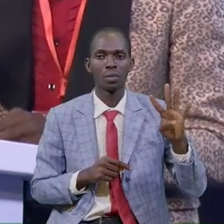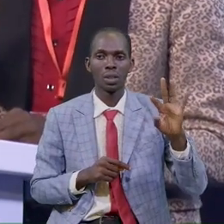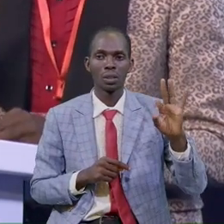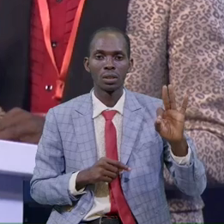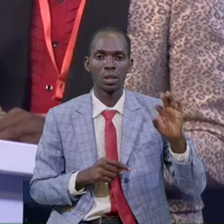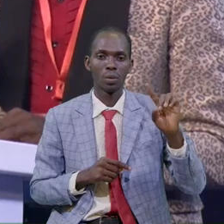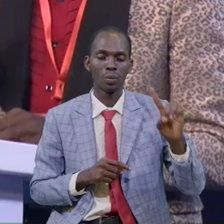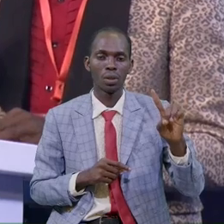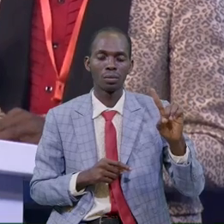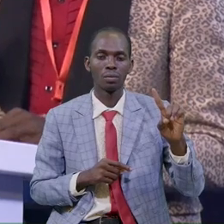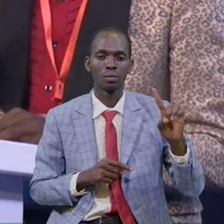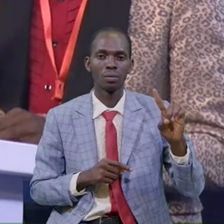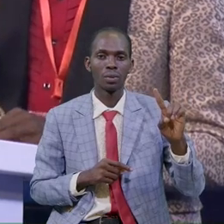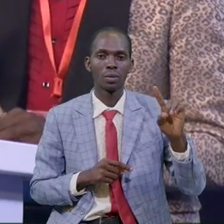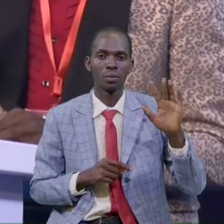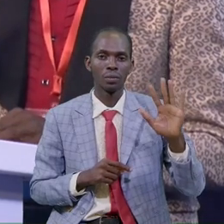91